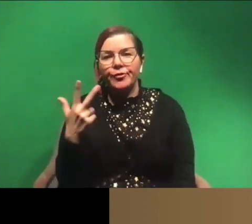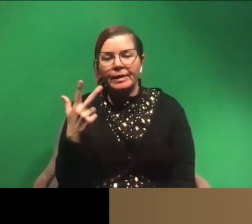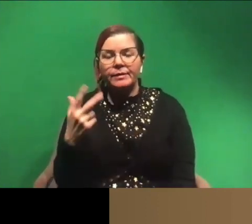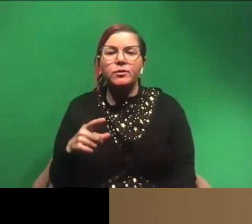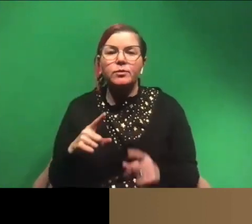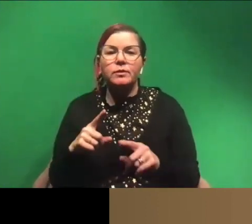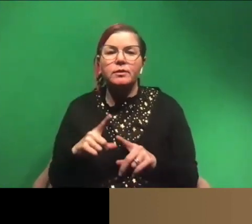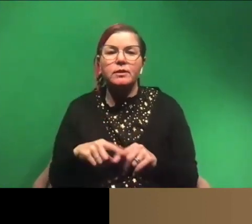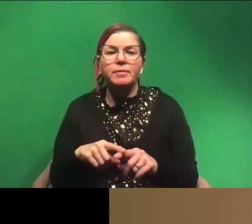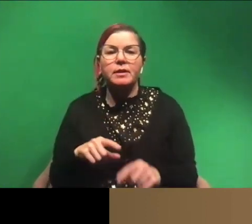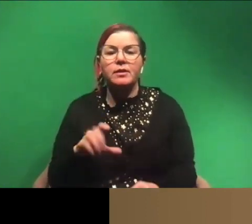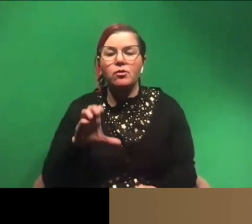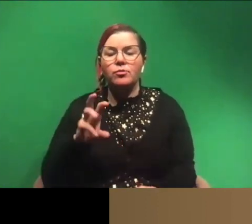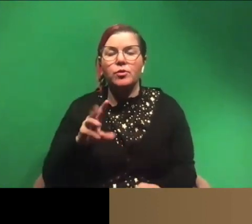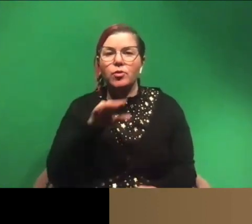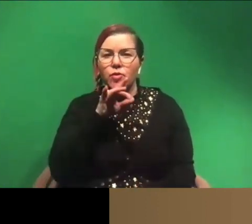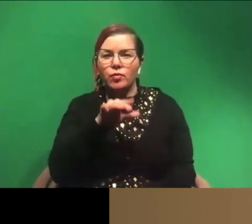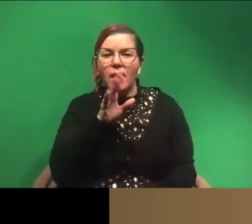I think Crew Dragon's going to take 6.